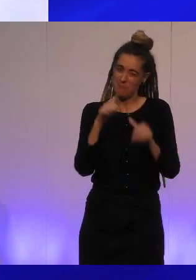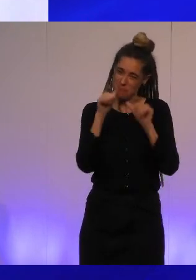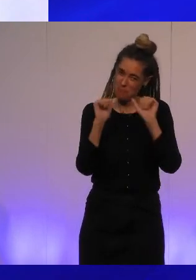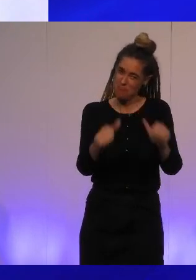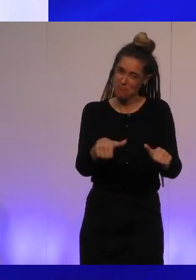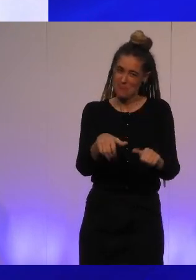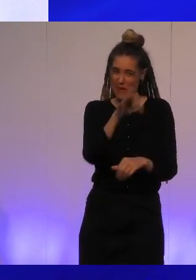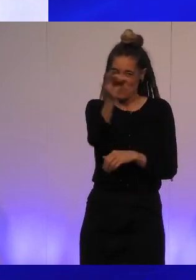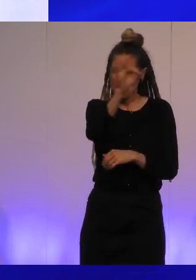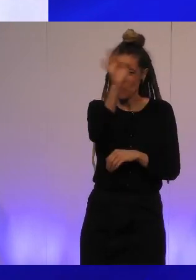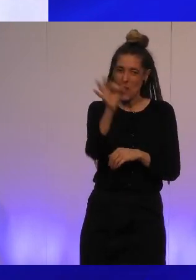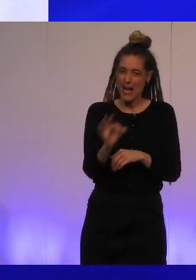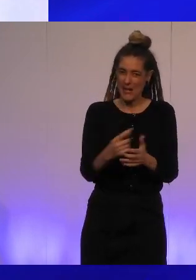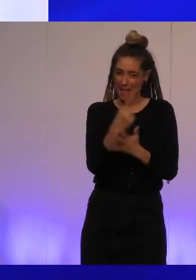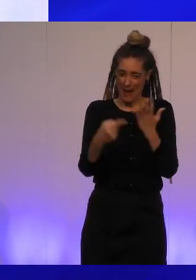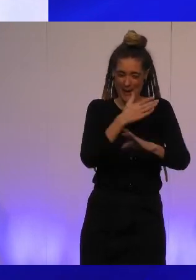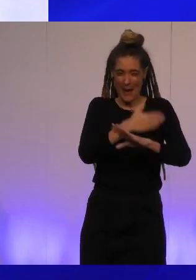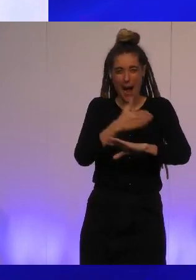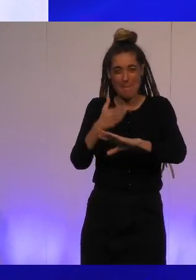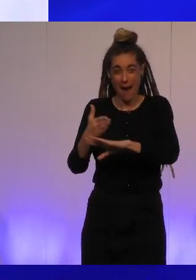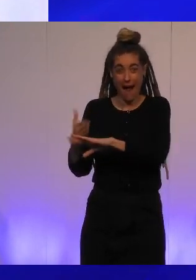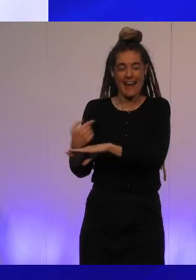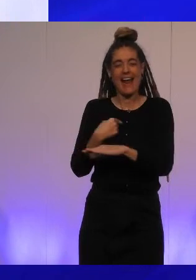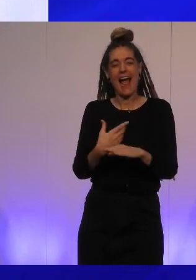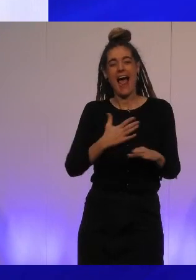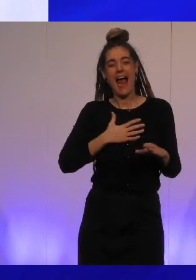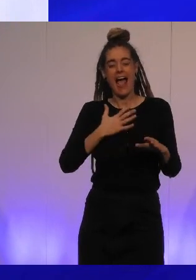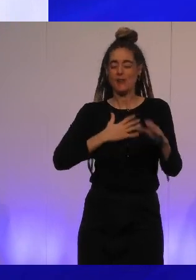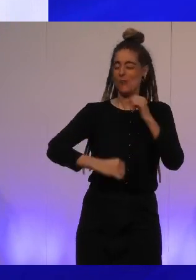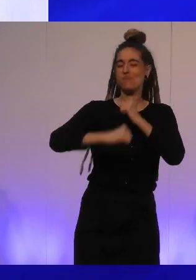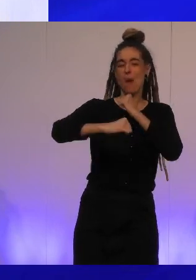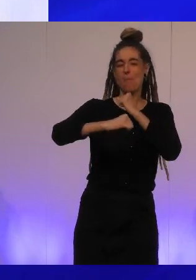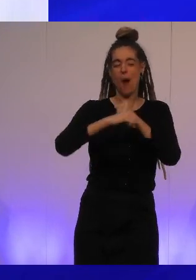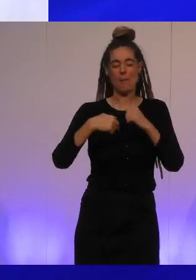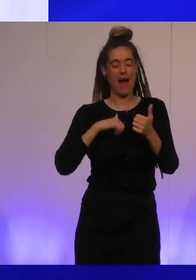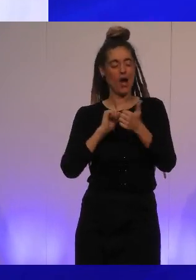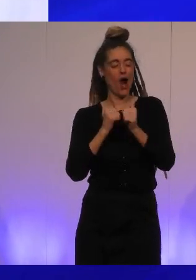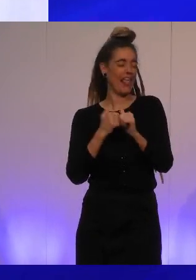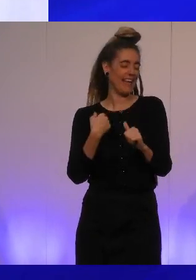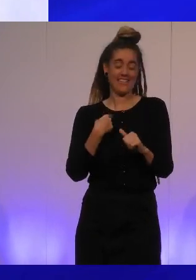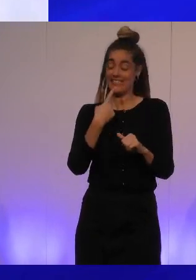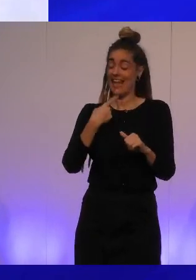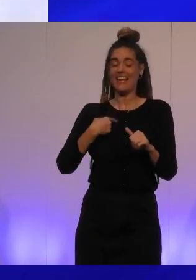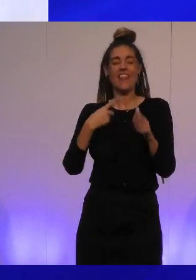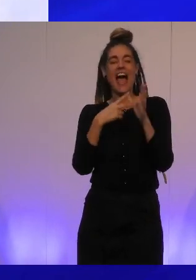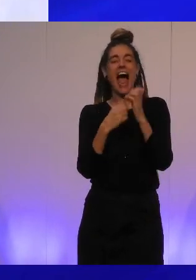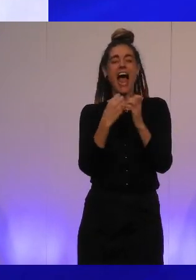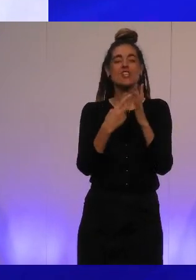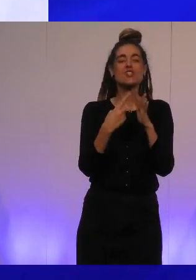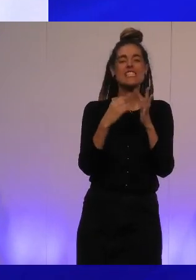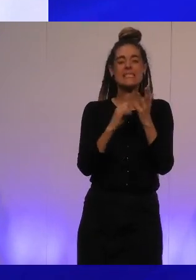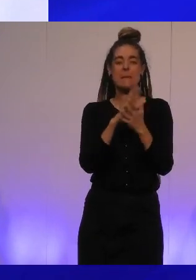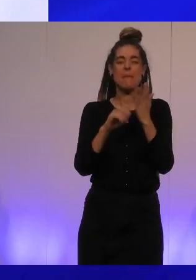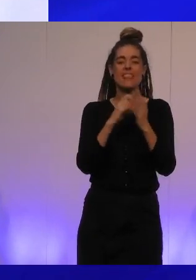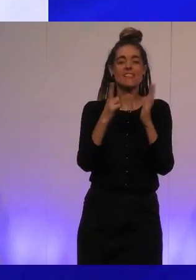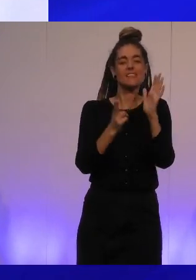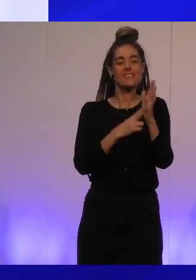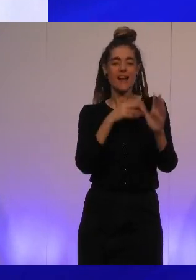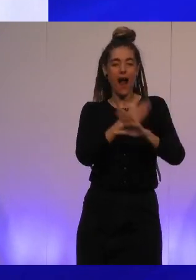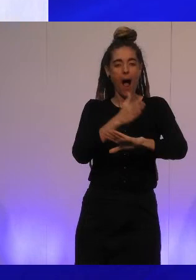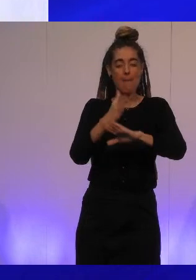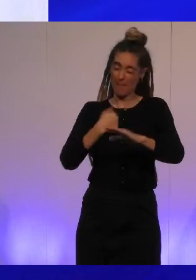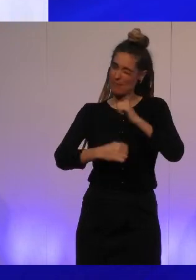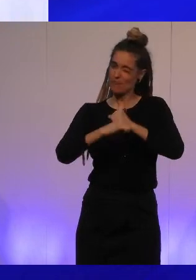the opportunity to plug what one of my colleagues referred to recently as the Angie Smithson car park. So the re-provision of the